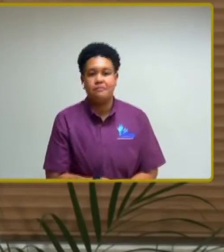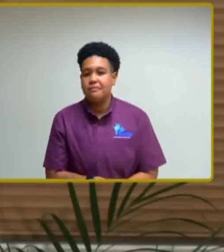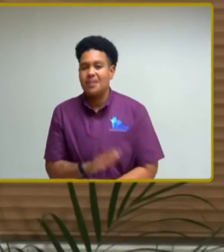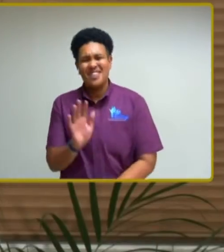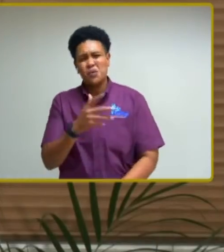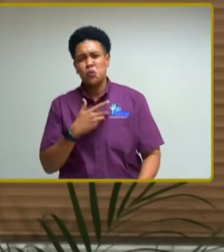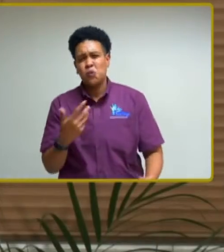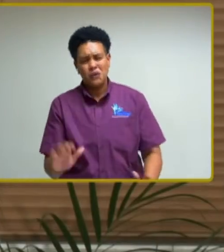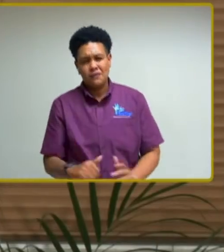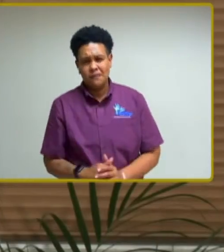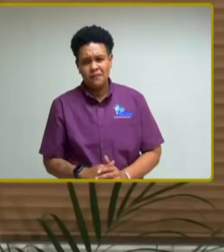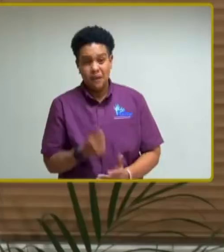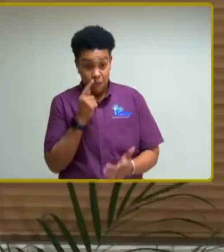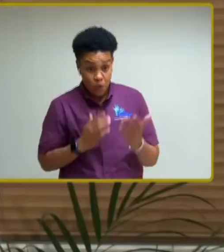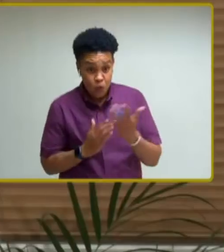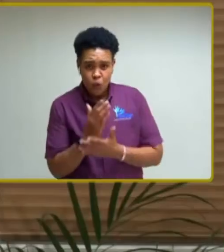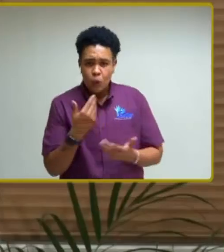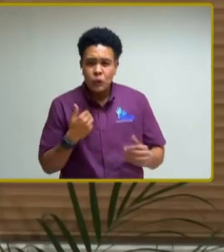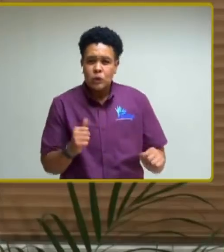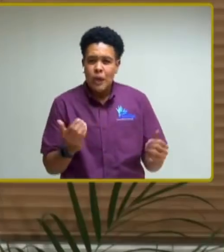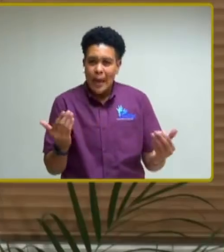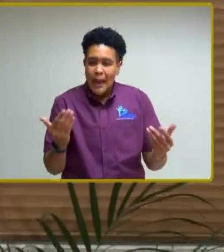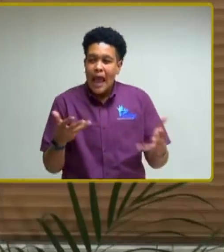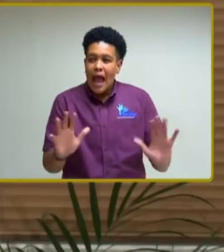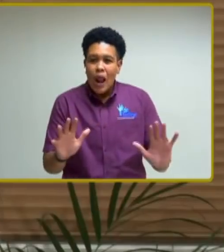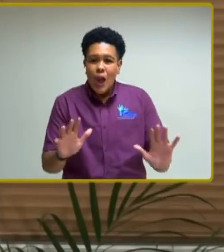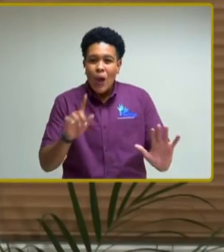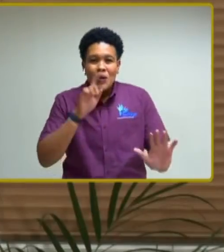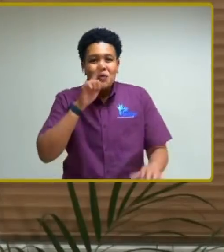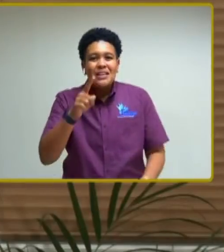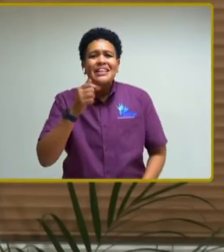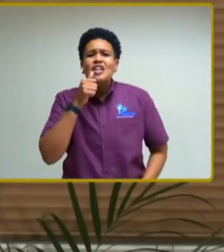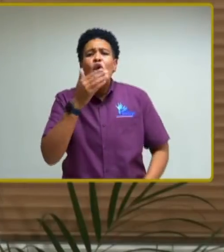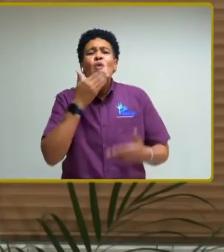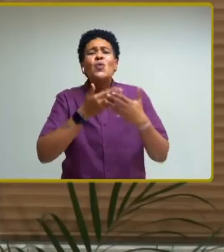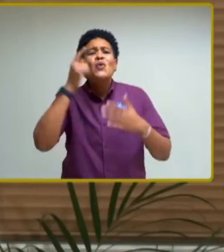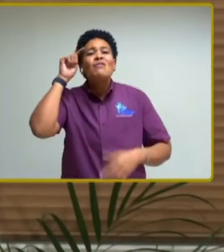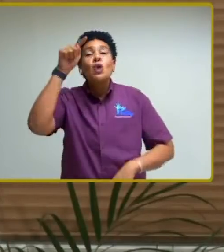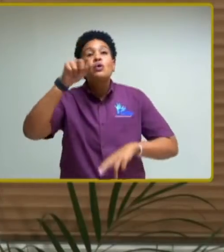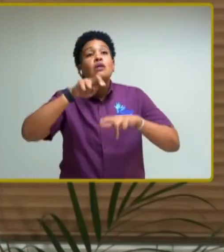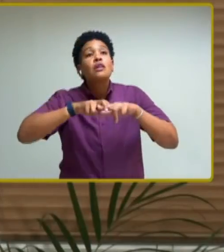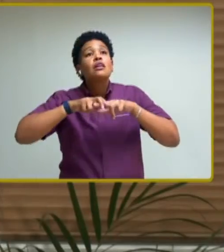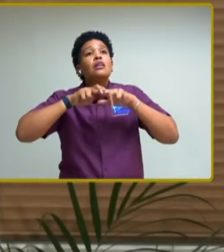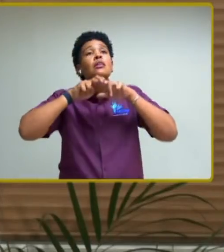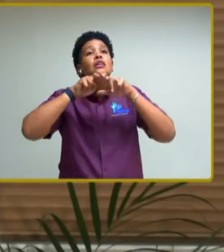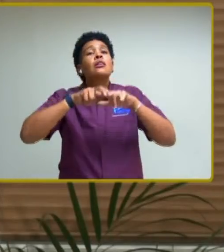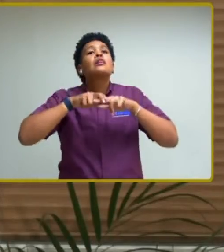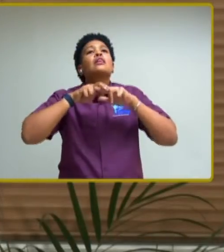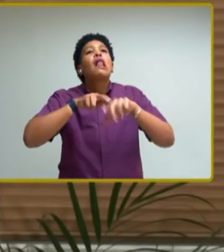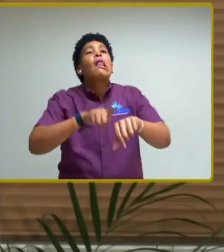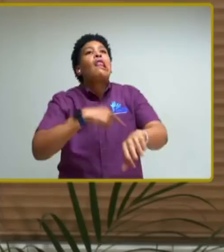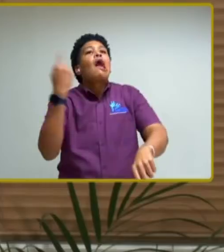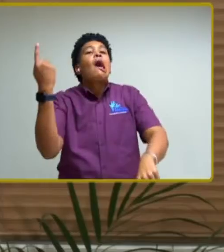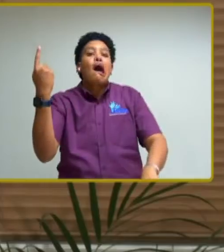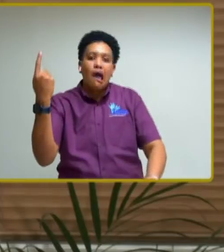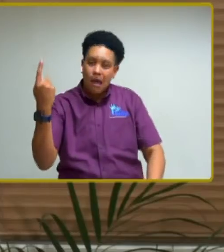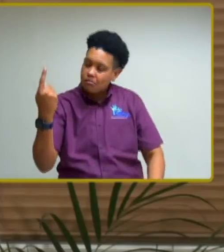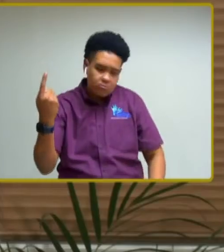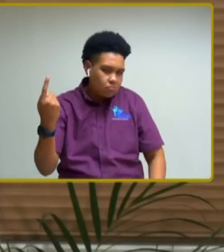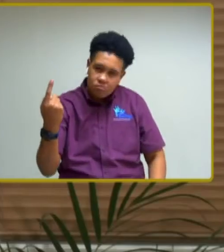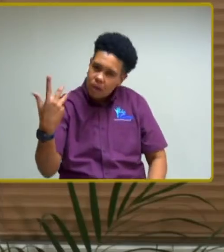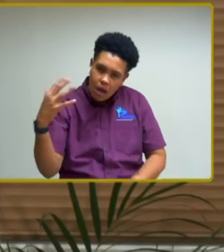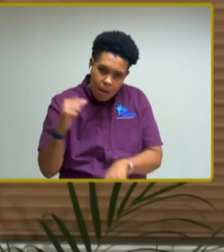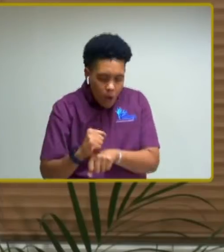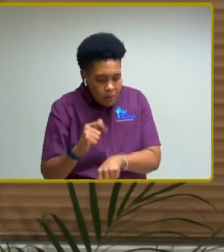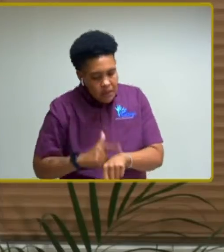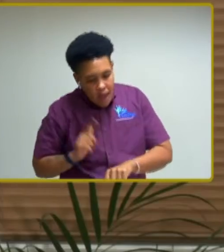try to accommodate, it's just not good for you to be waiting for extended periods, perhaps in an environment